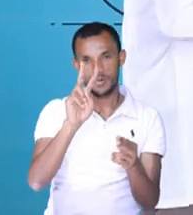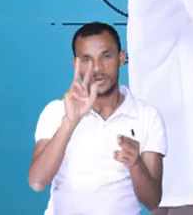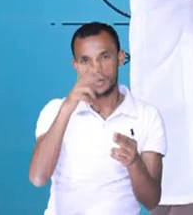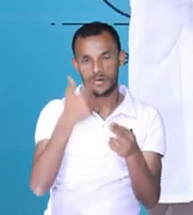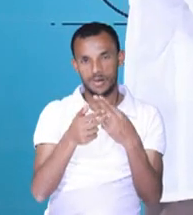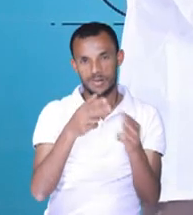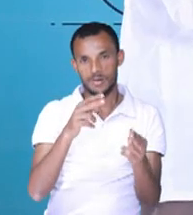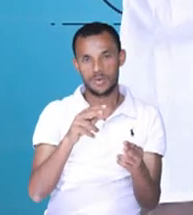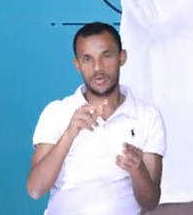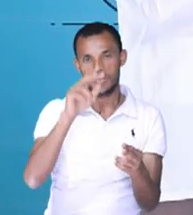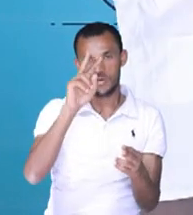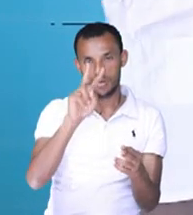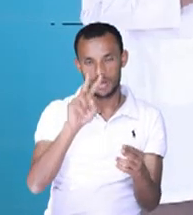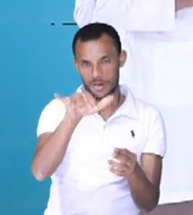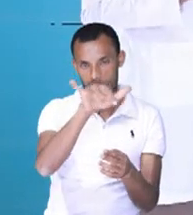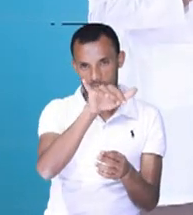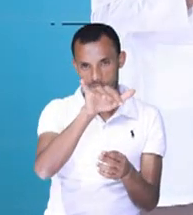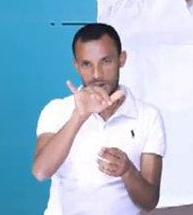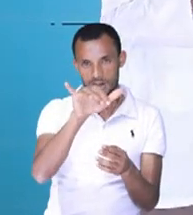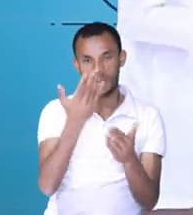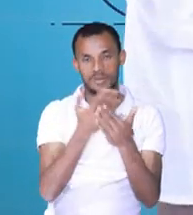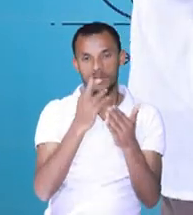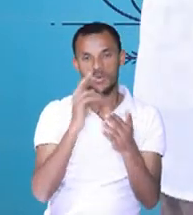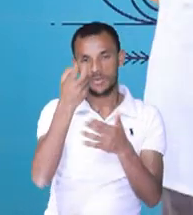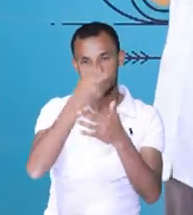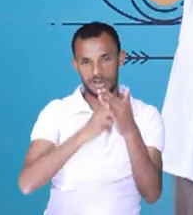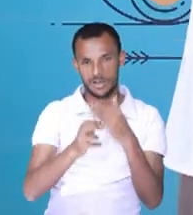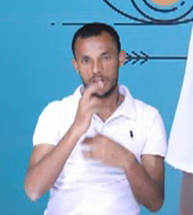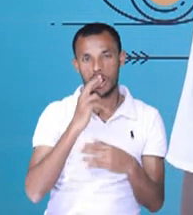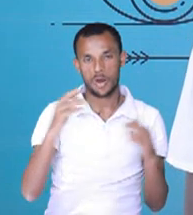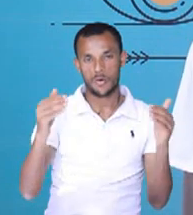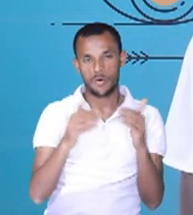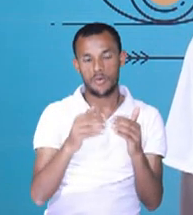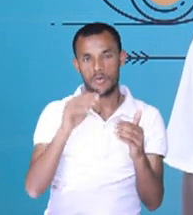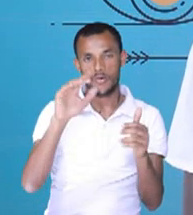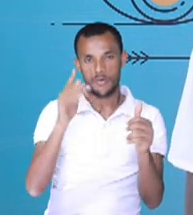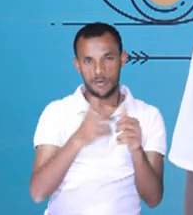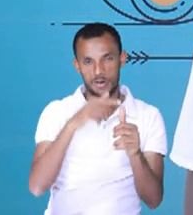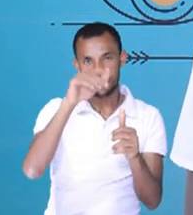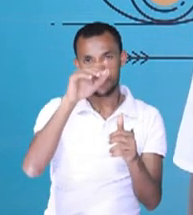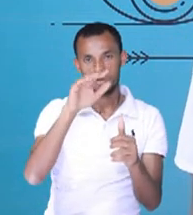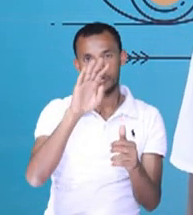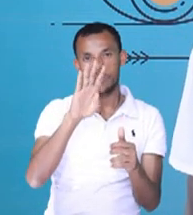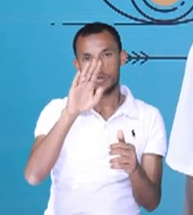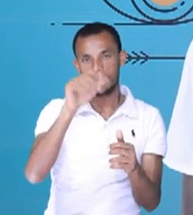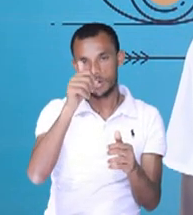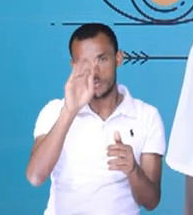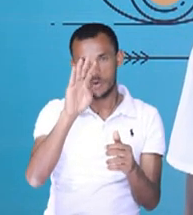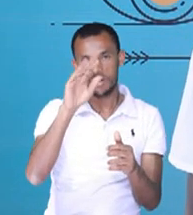Second, corresponding elements of the results are equal. First row, 10, 4, 10, 4. -2,